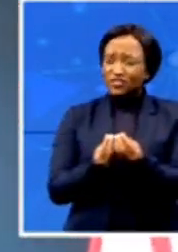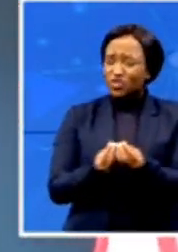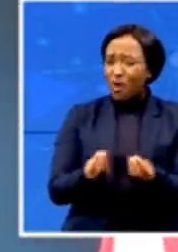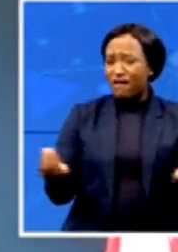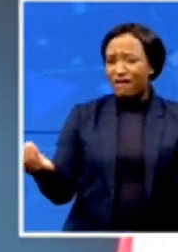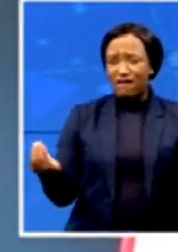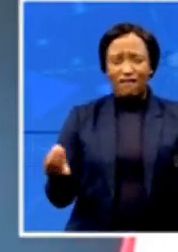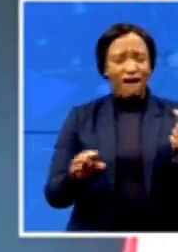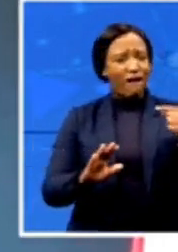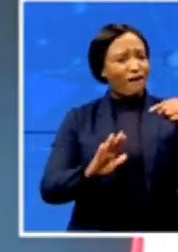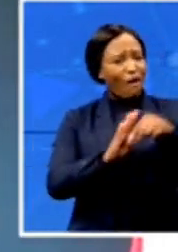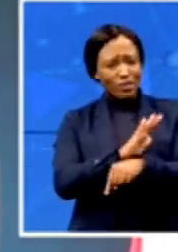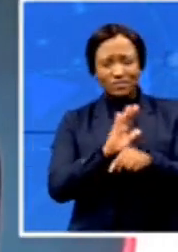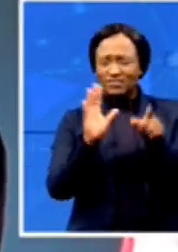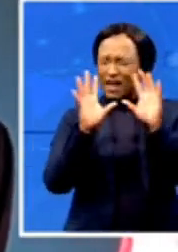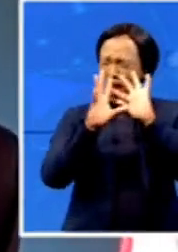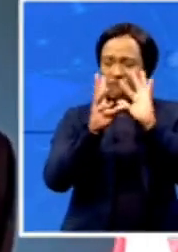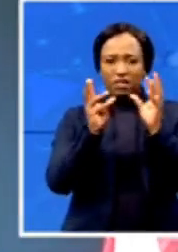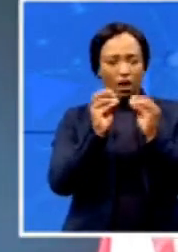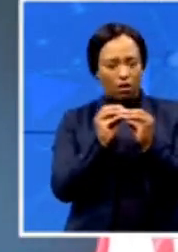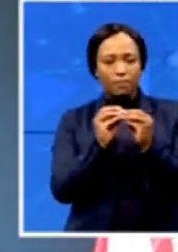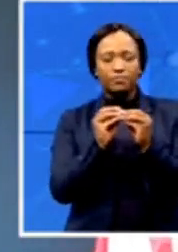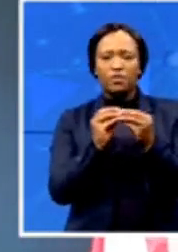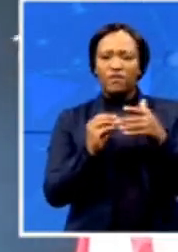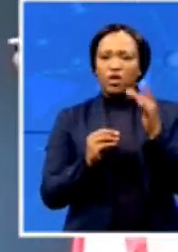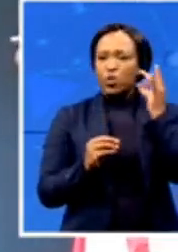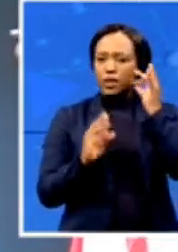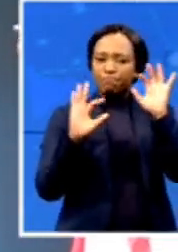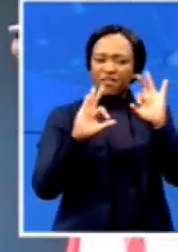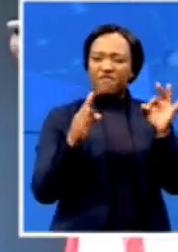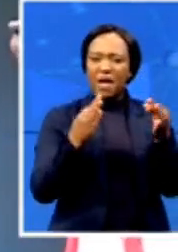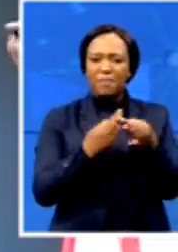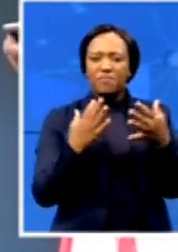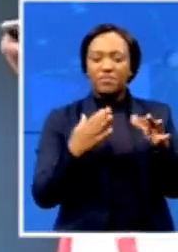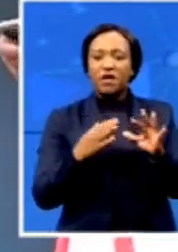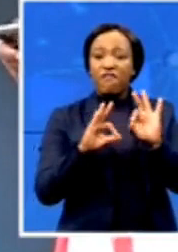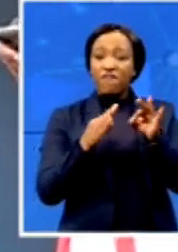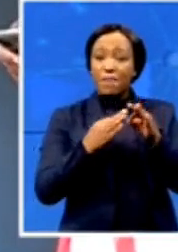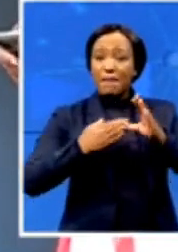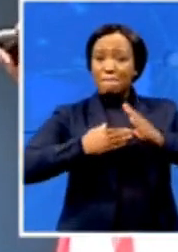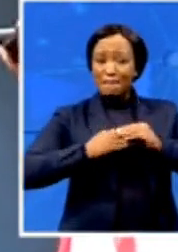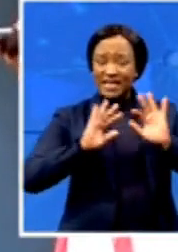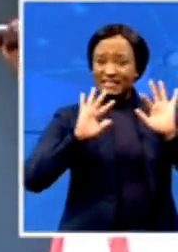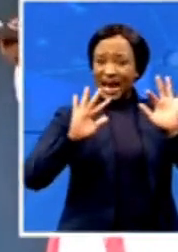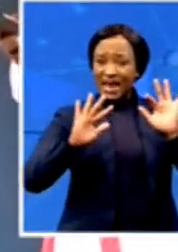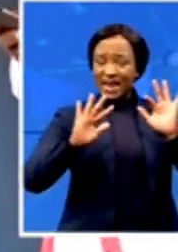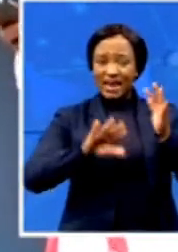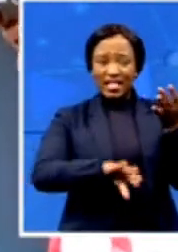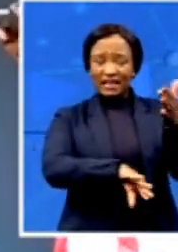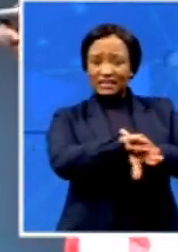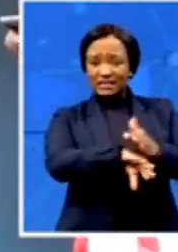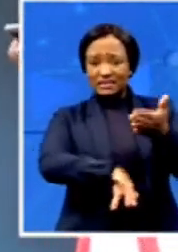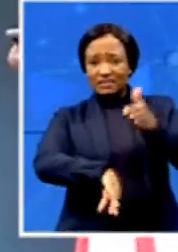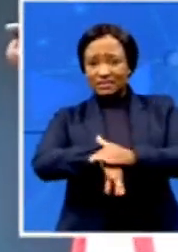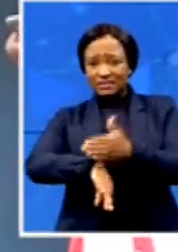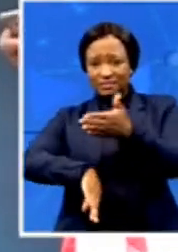also a family that lost almost 10 members of that particular family before you could even speak of school, you